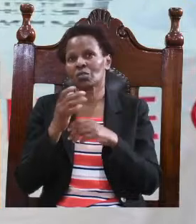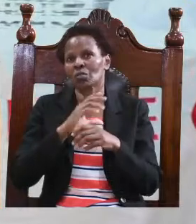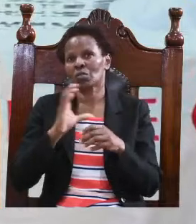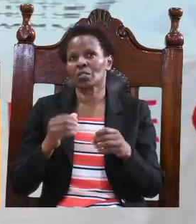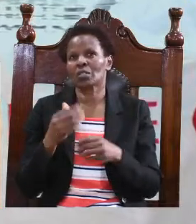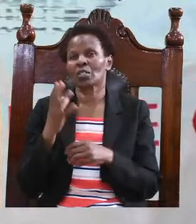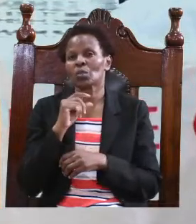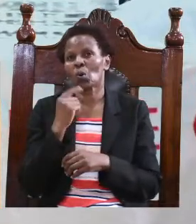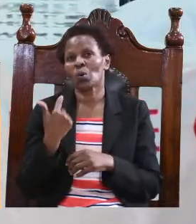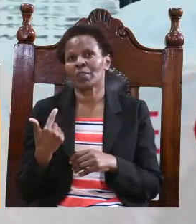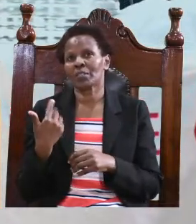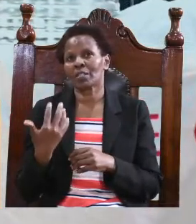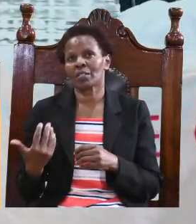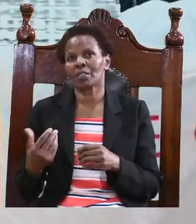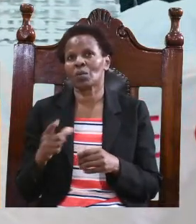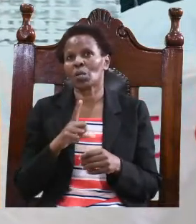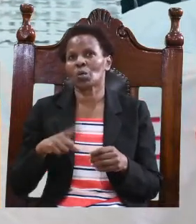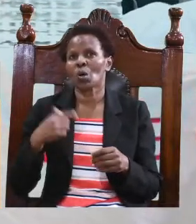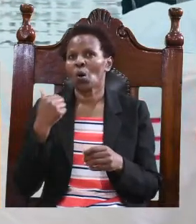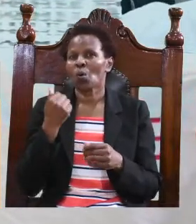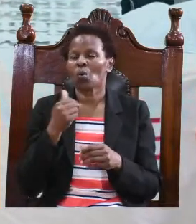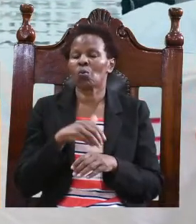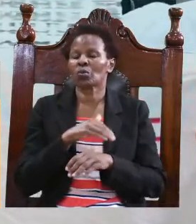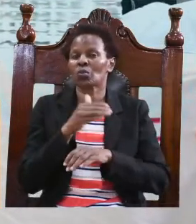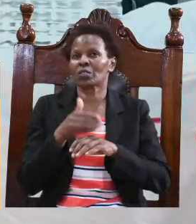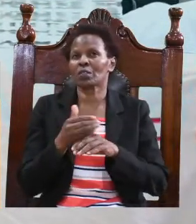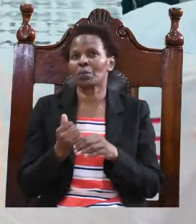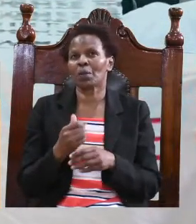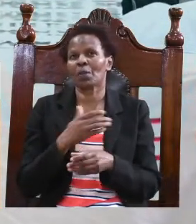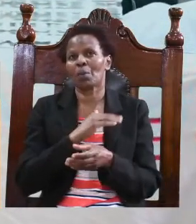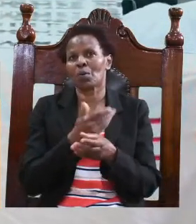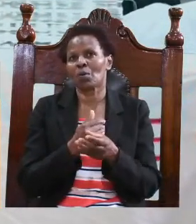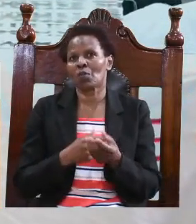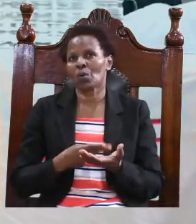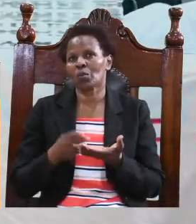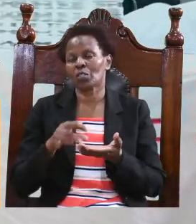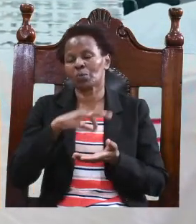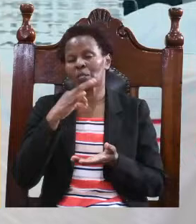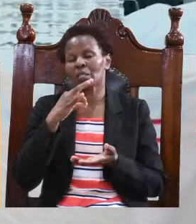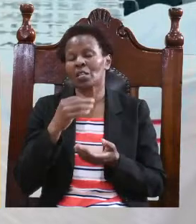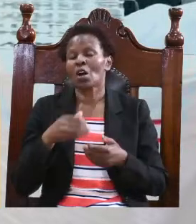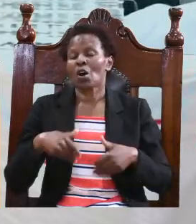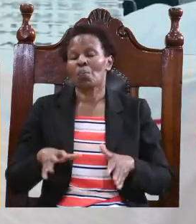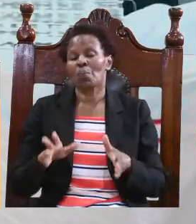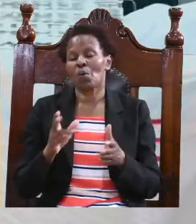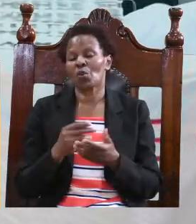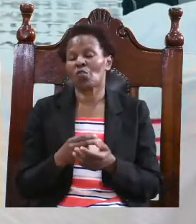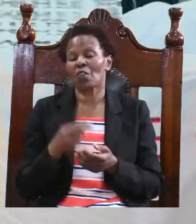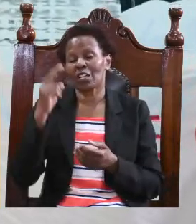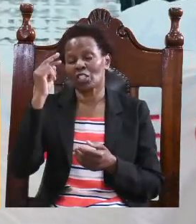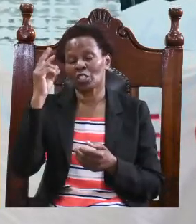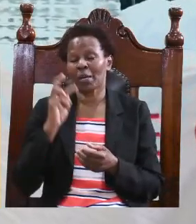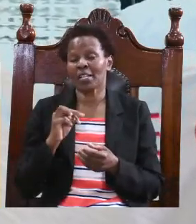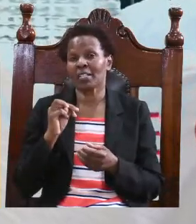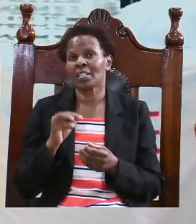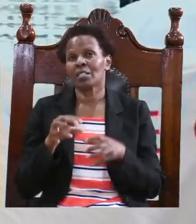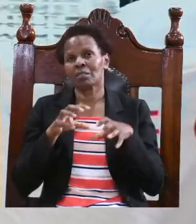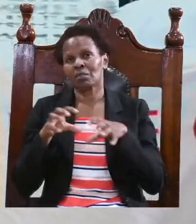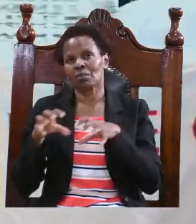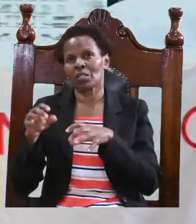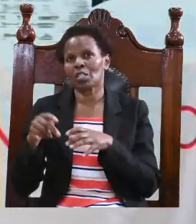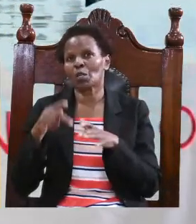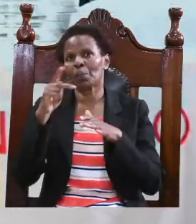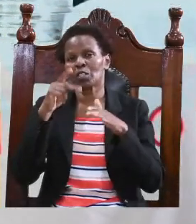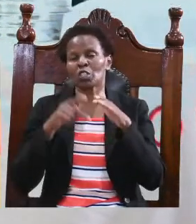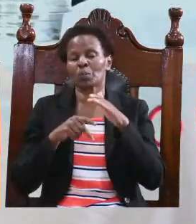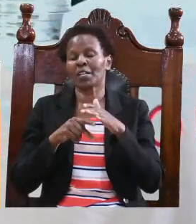in Jesus Christ, his only Son, our Lord, who was conceived by the power of the Holy Spirit, born of the Virgin Mary,